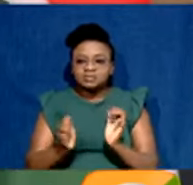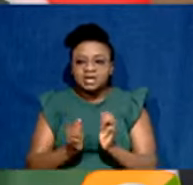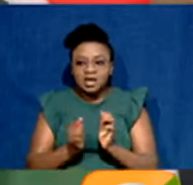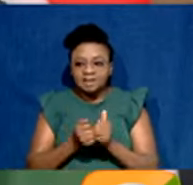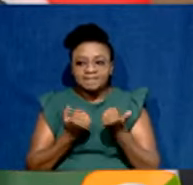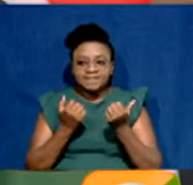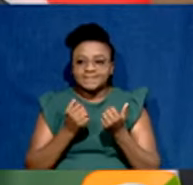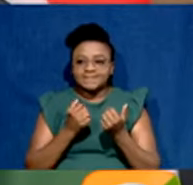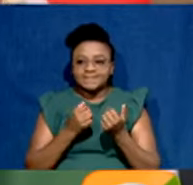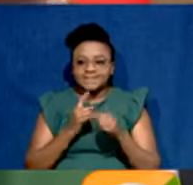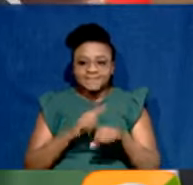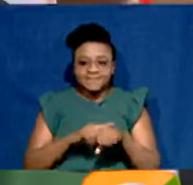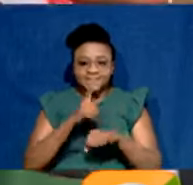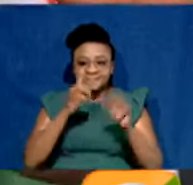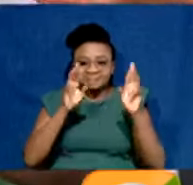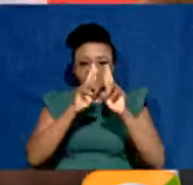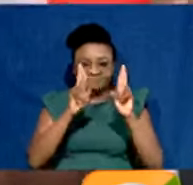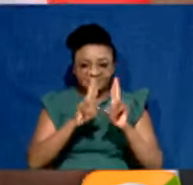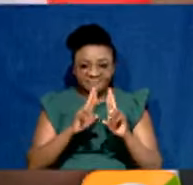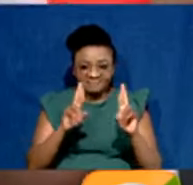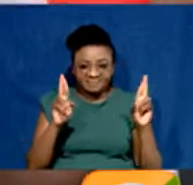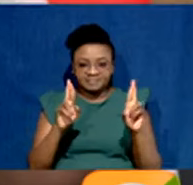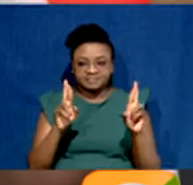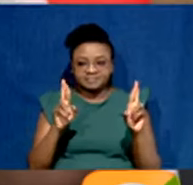the international